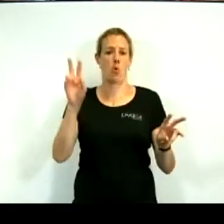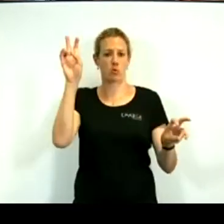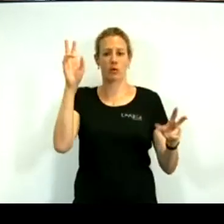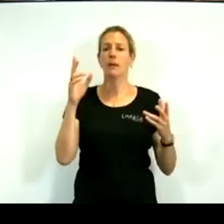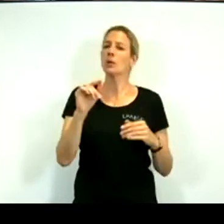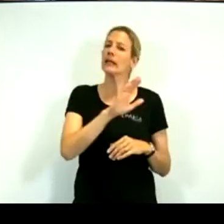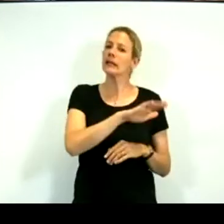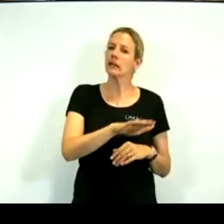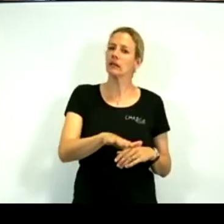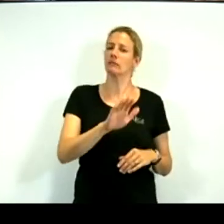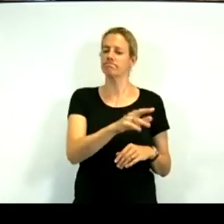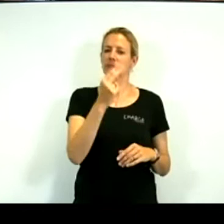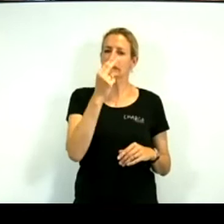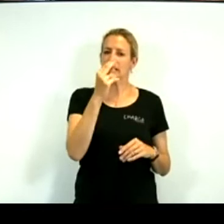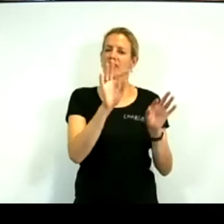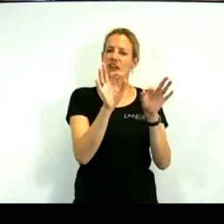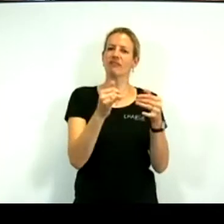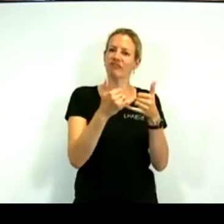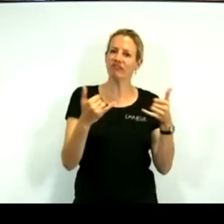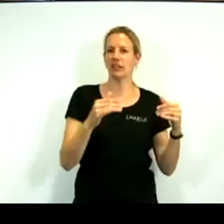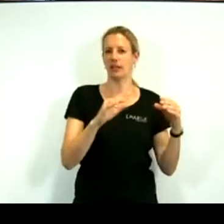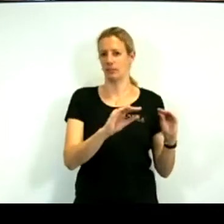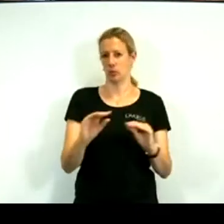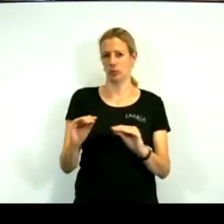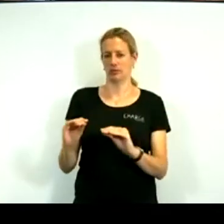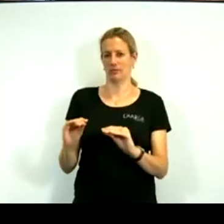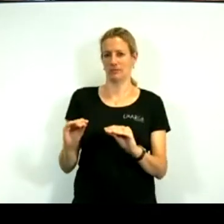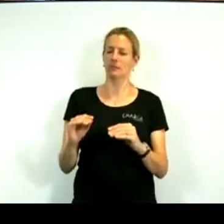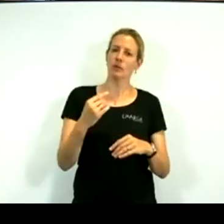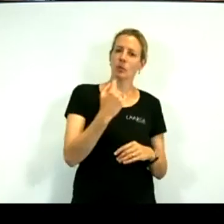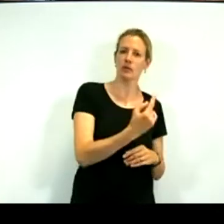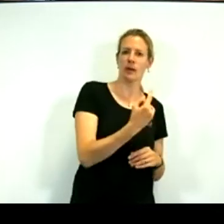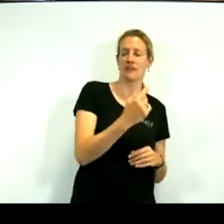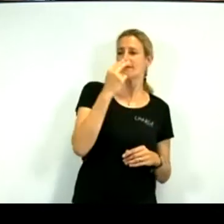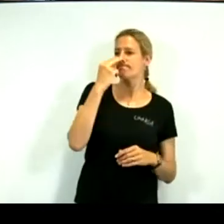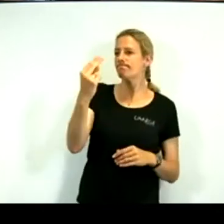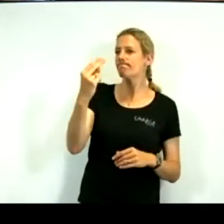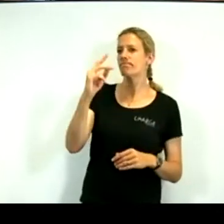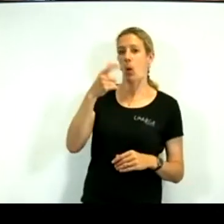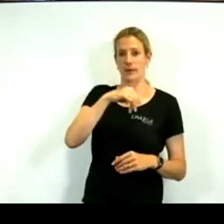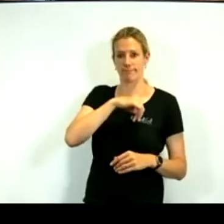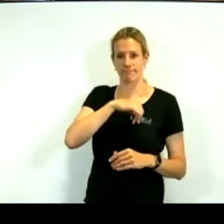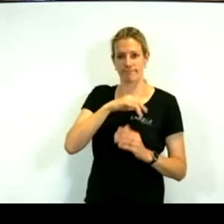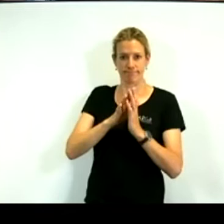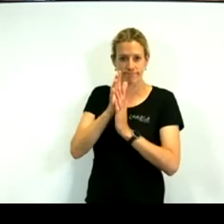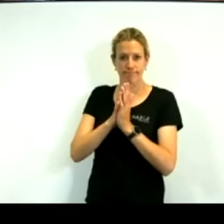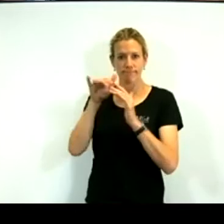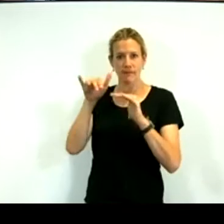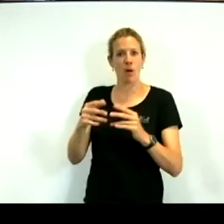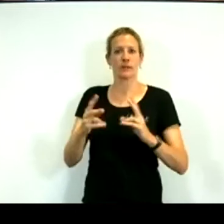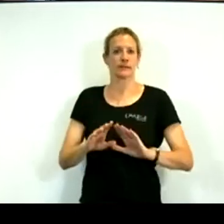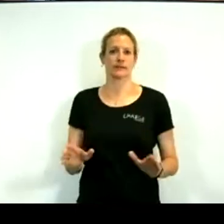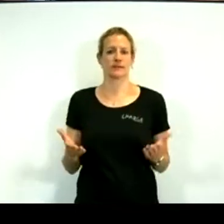Are they interested in vision? And what does their vision do for them?